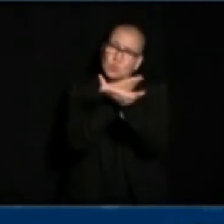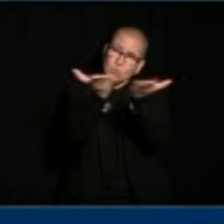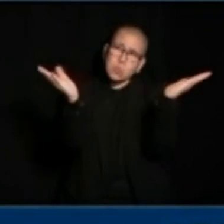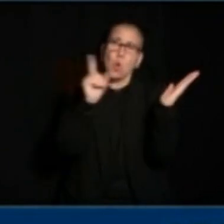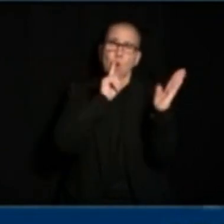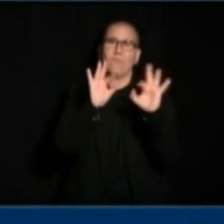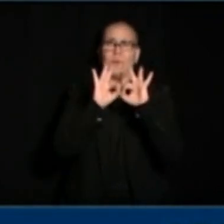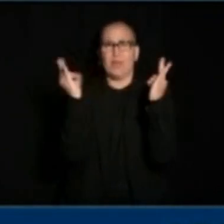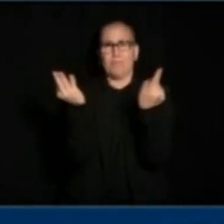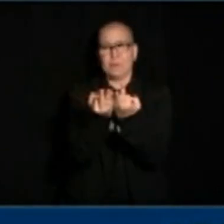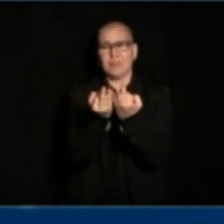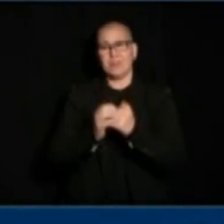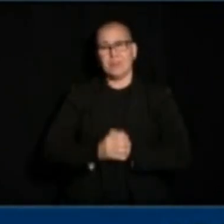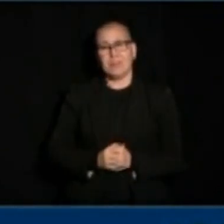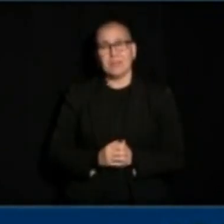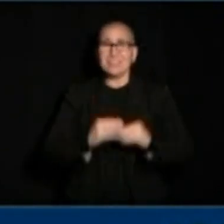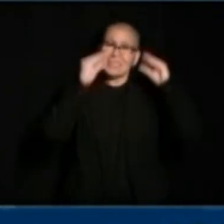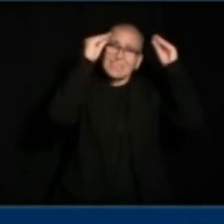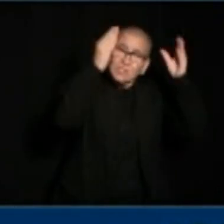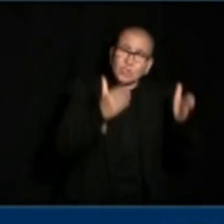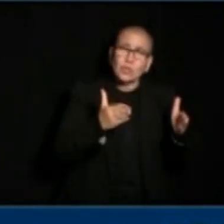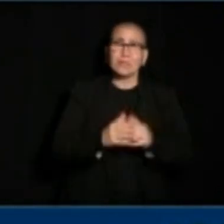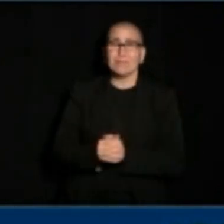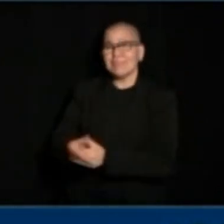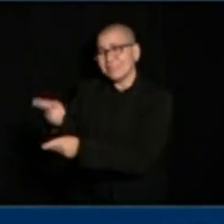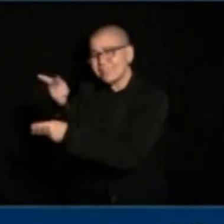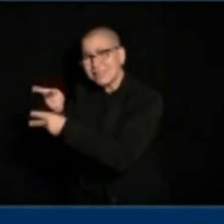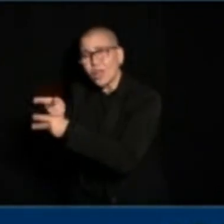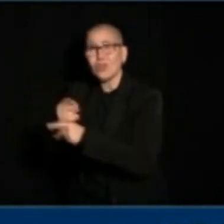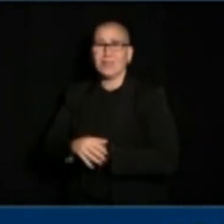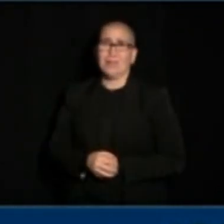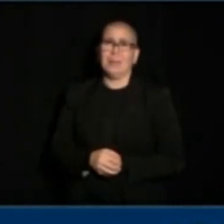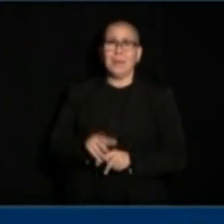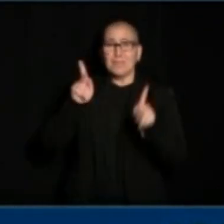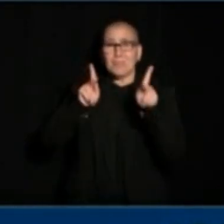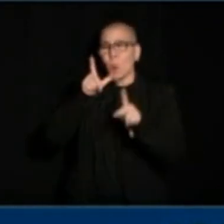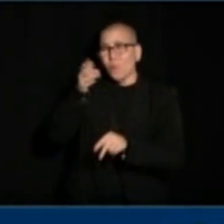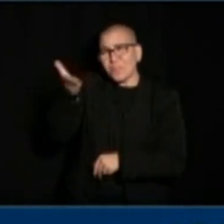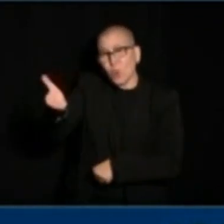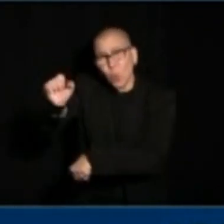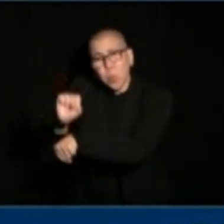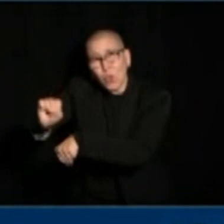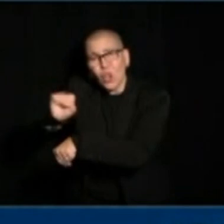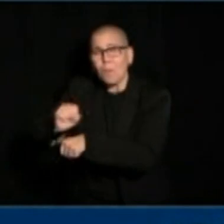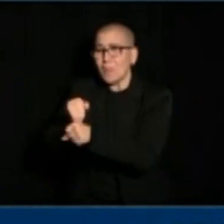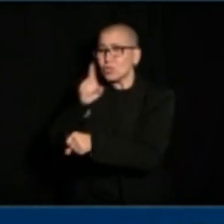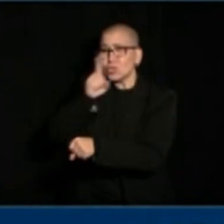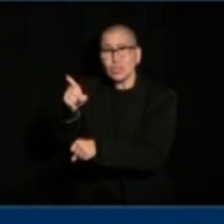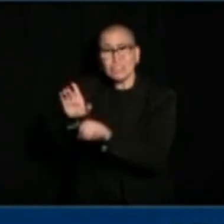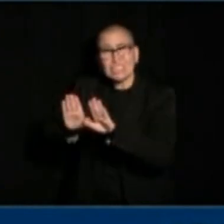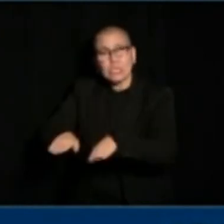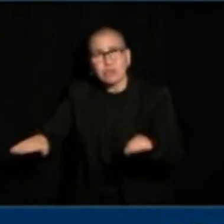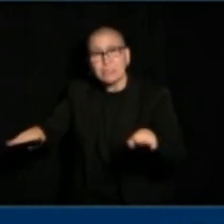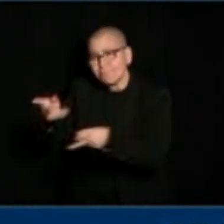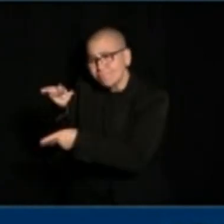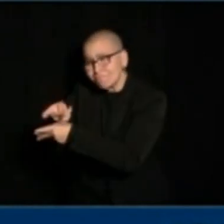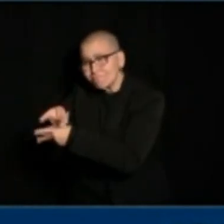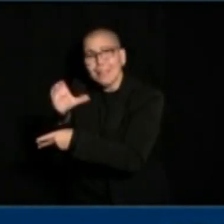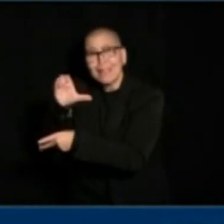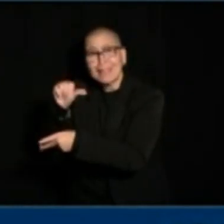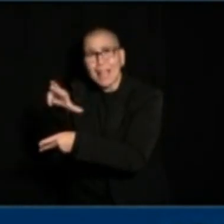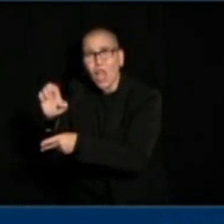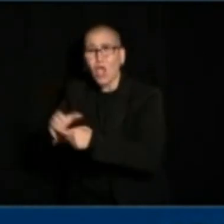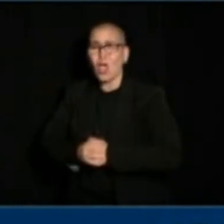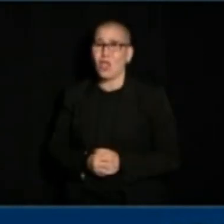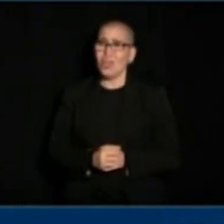and the caregivers, the folks that are there, that are doing everything they can to make sure in childcare or to get our kids back where they need to